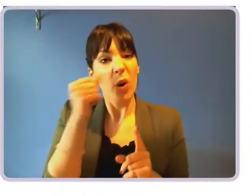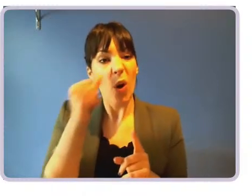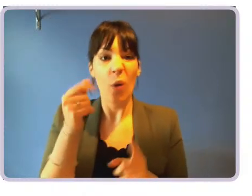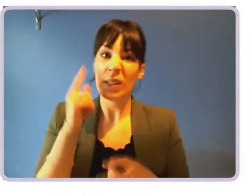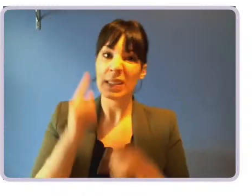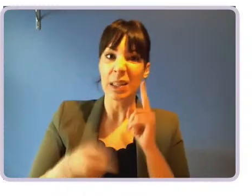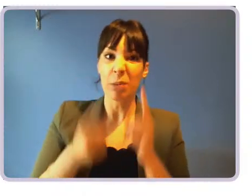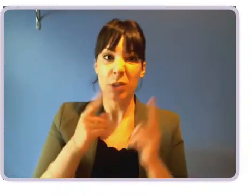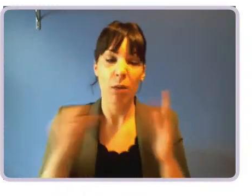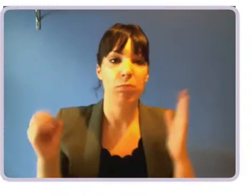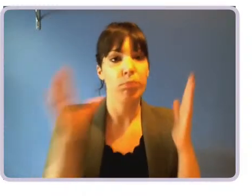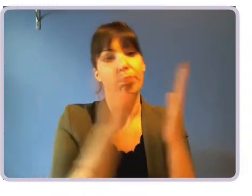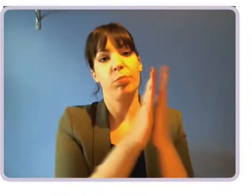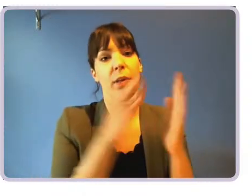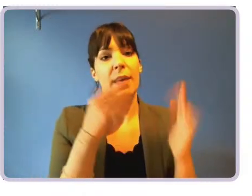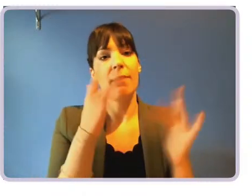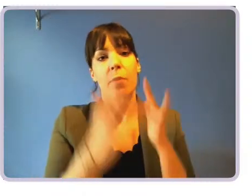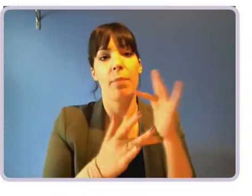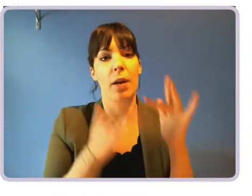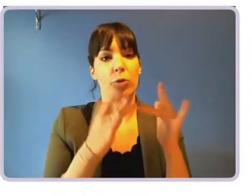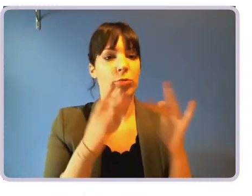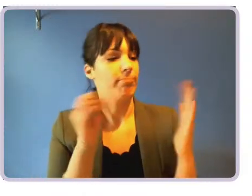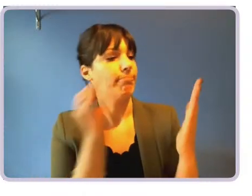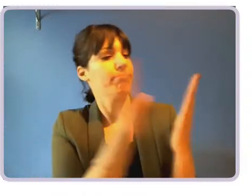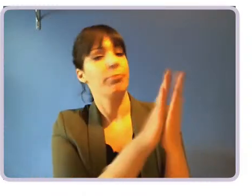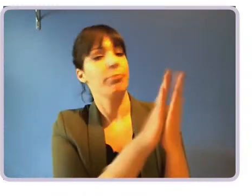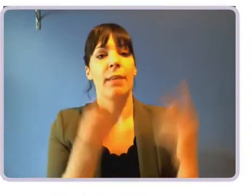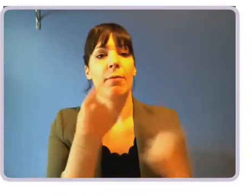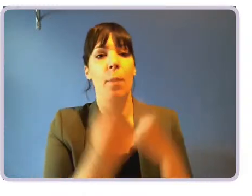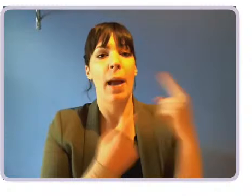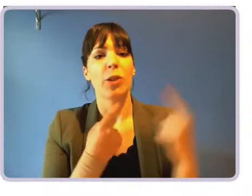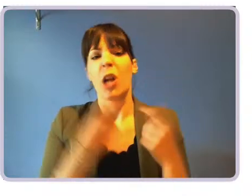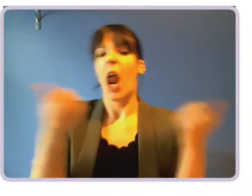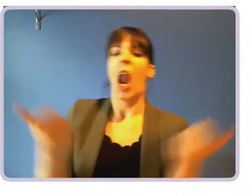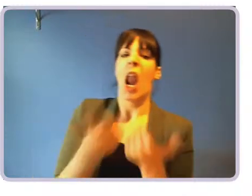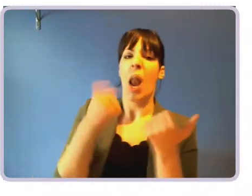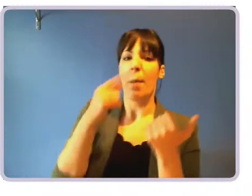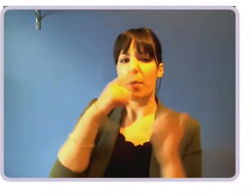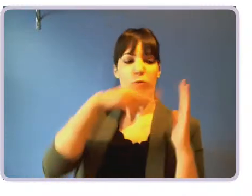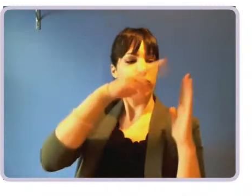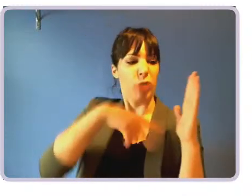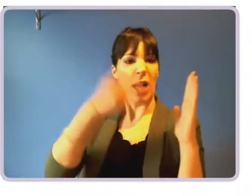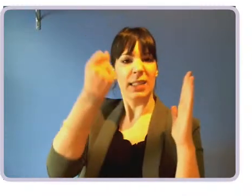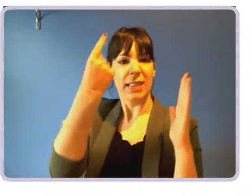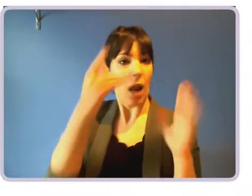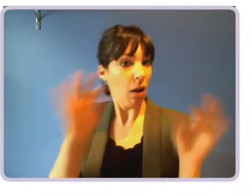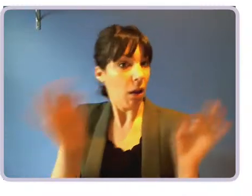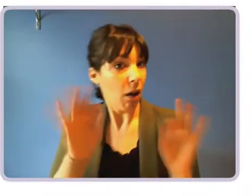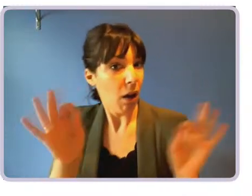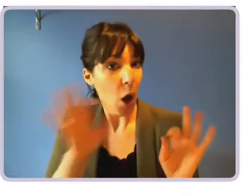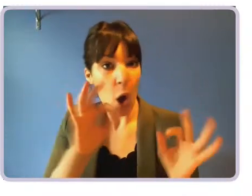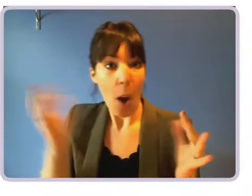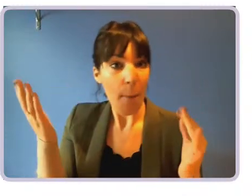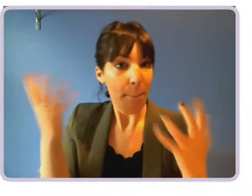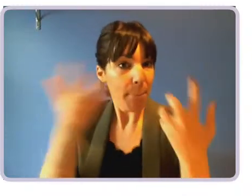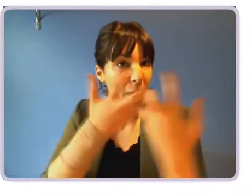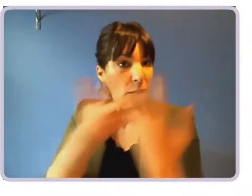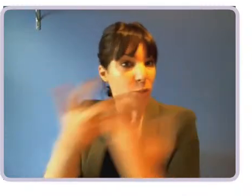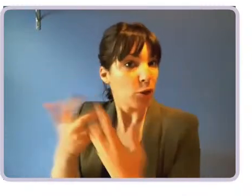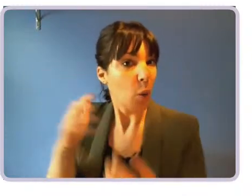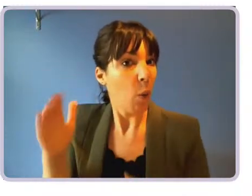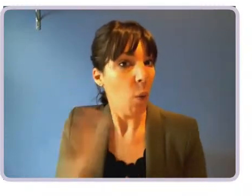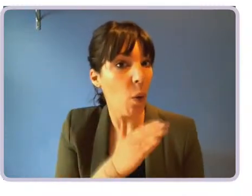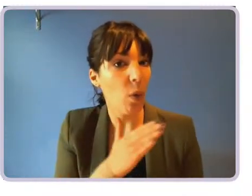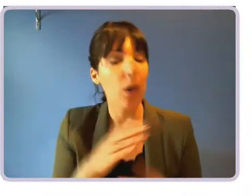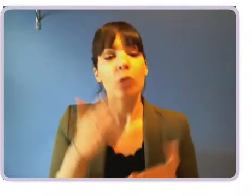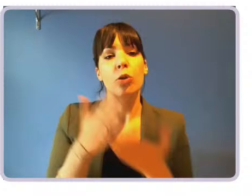that. So much more active outreach, thinking about issues around proactive healthcare planning for individuals,